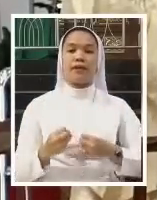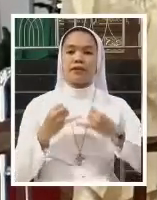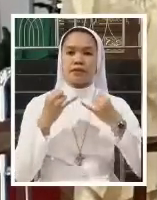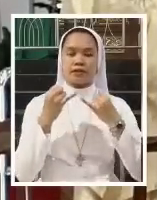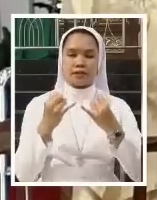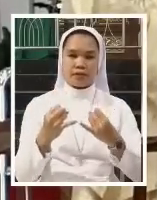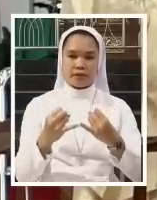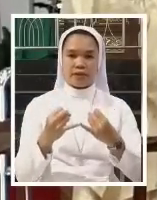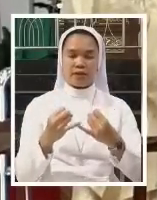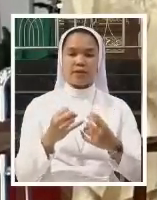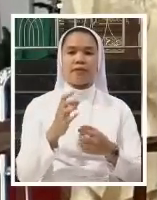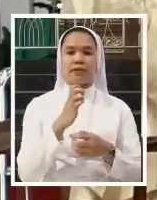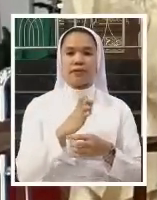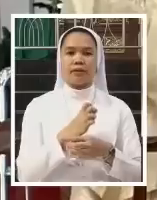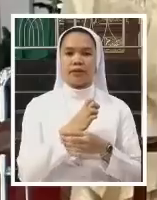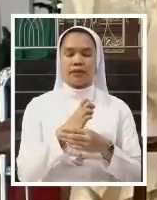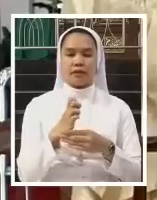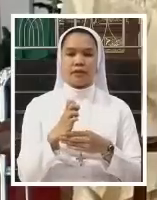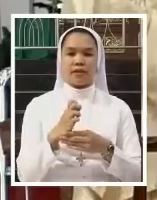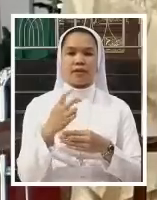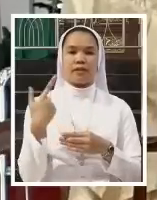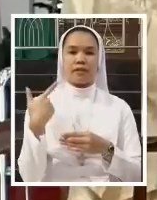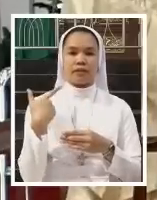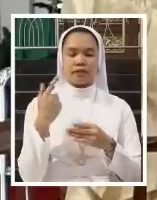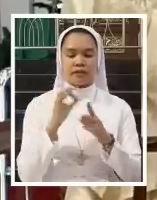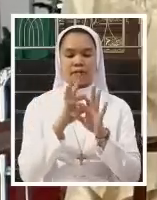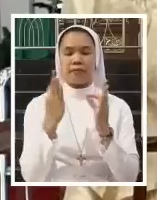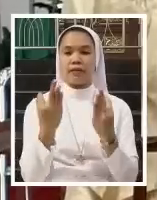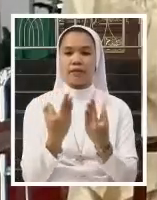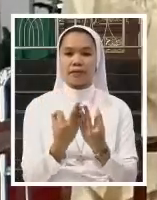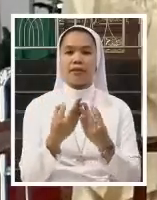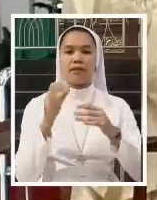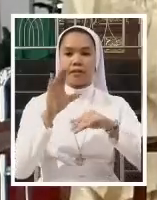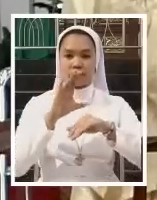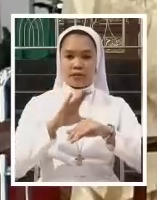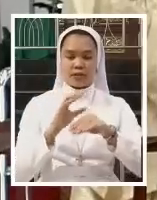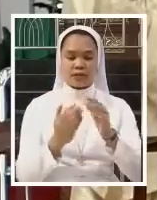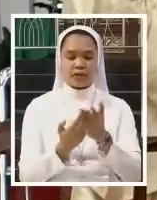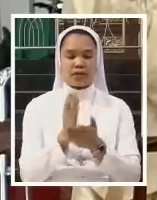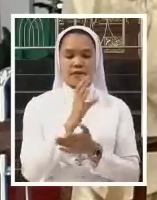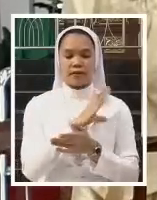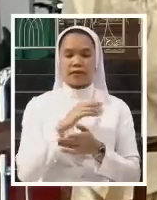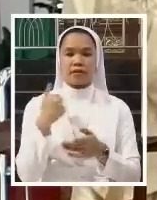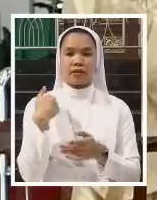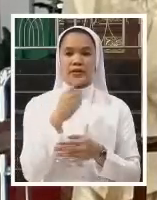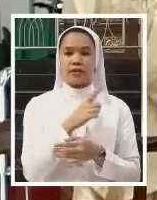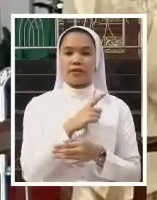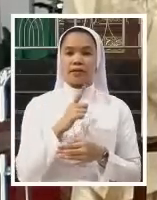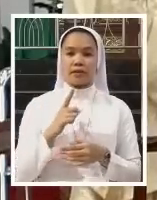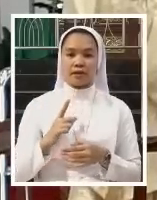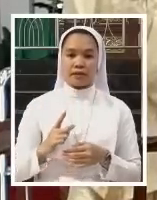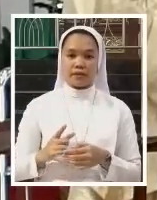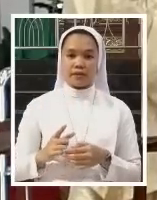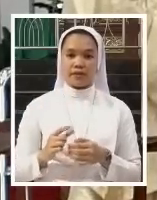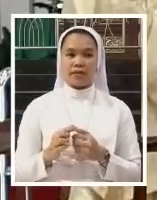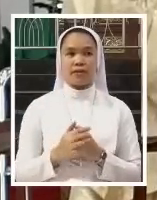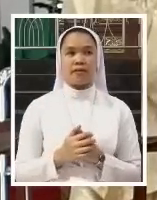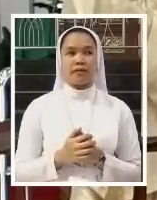of new birth in the family of your church. Through Christ our